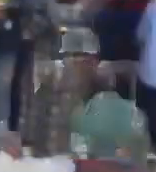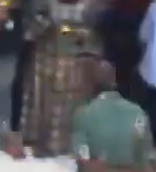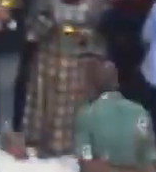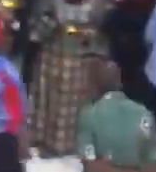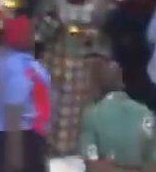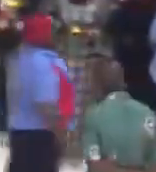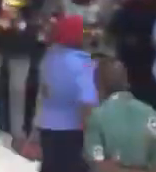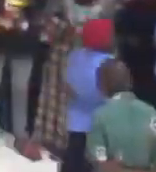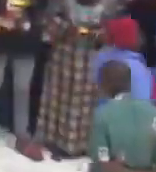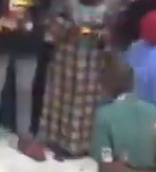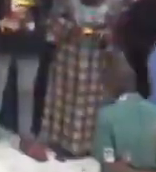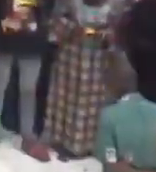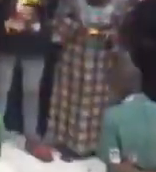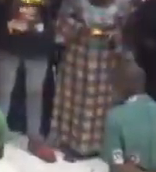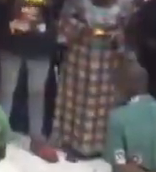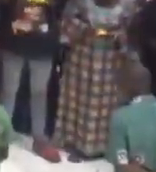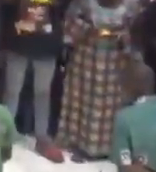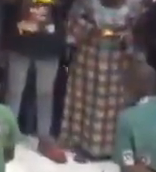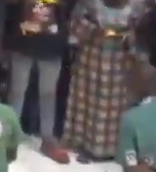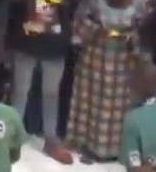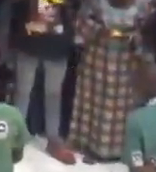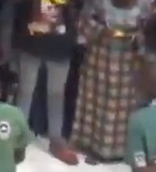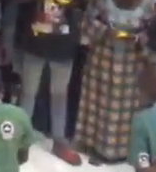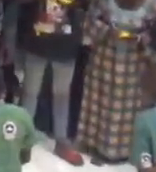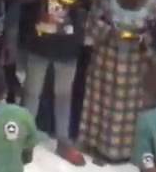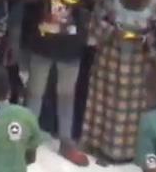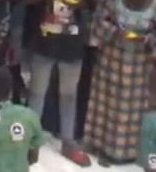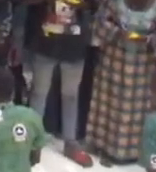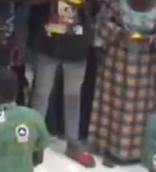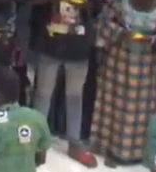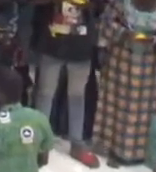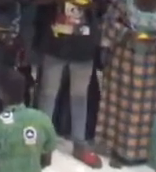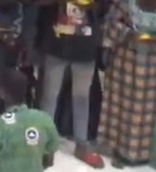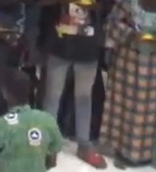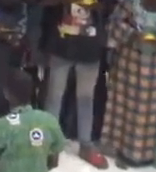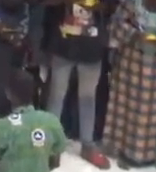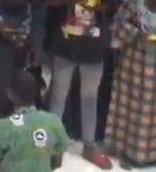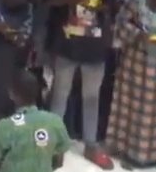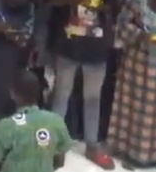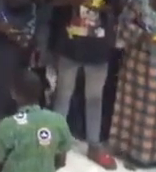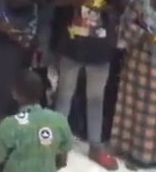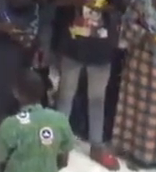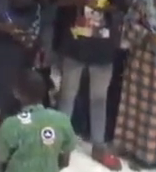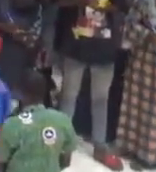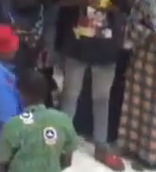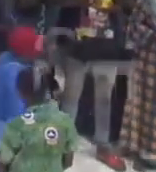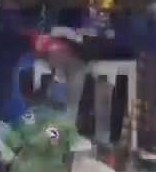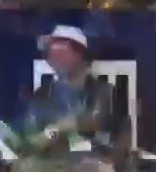Thank you.